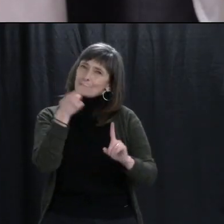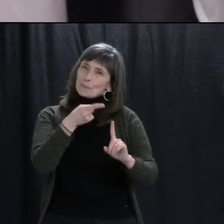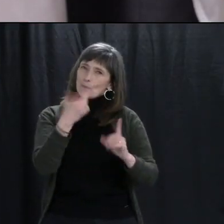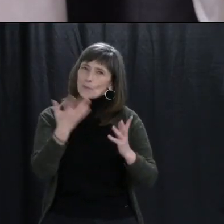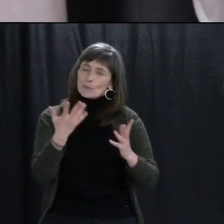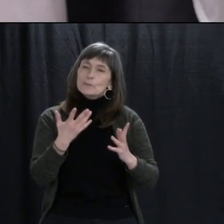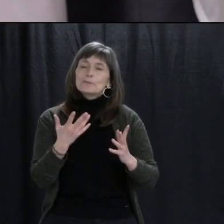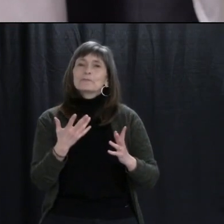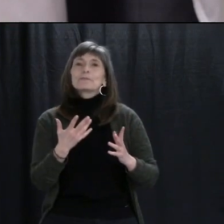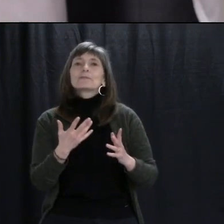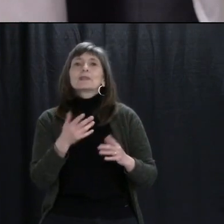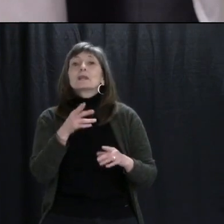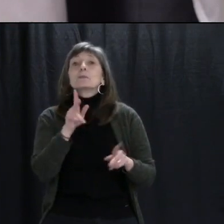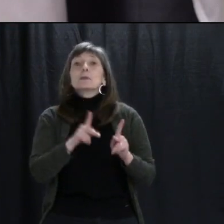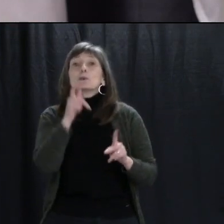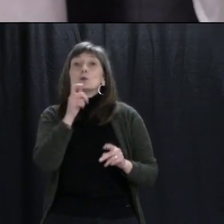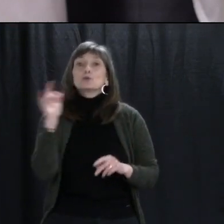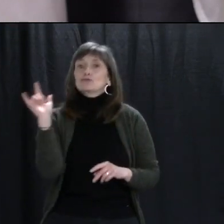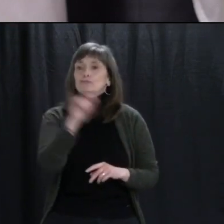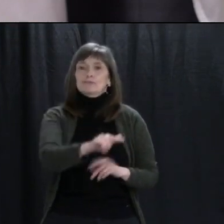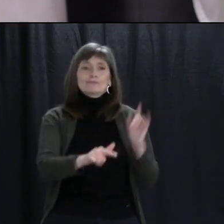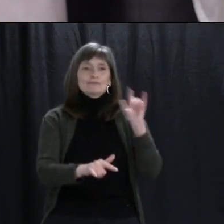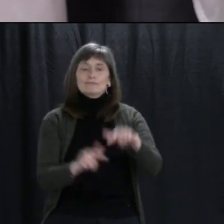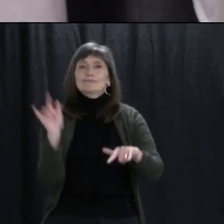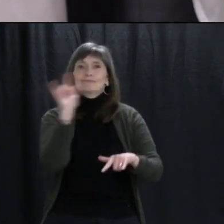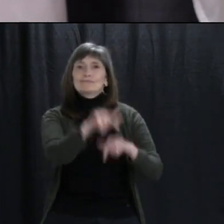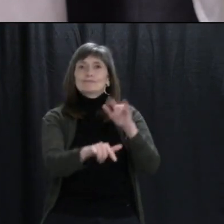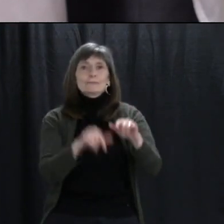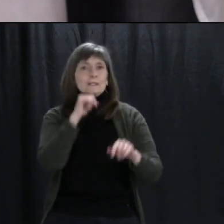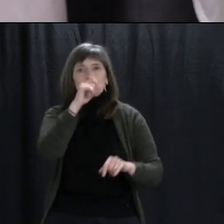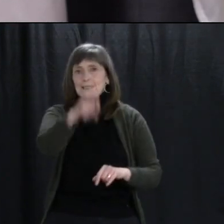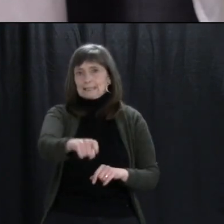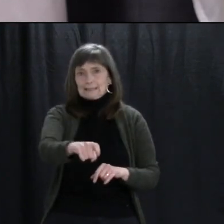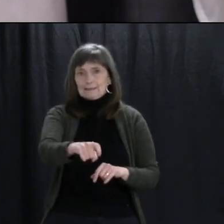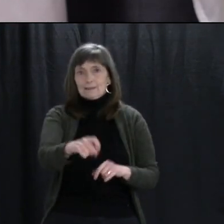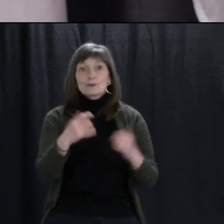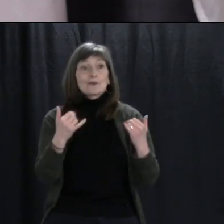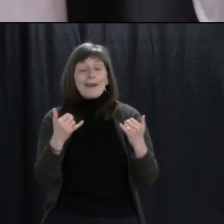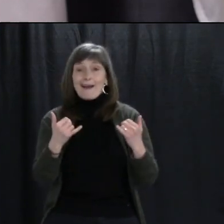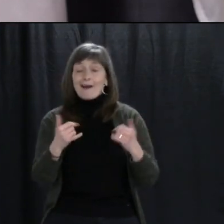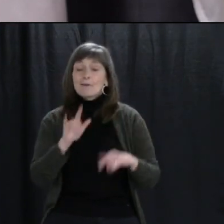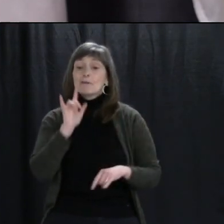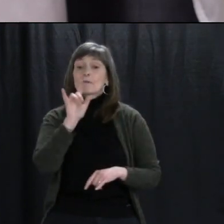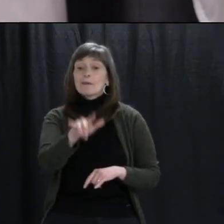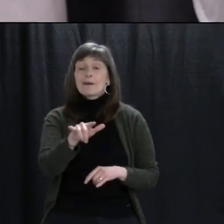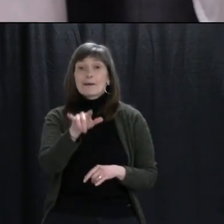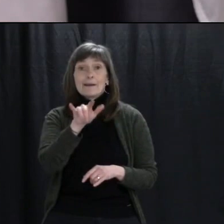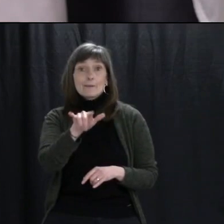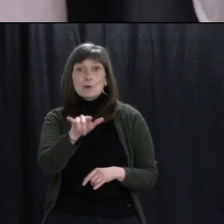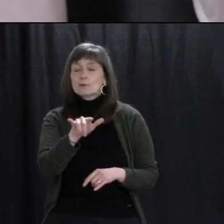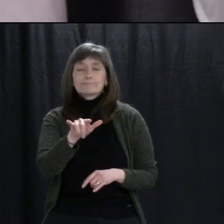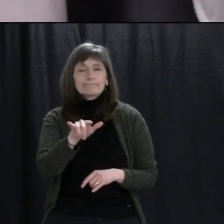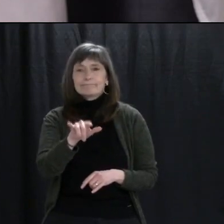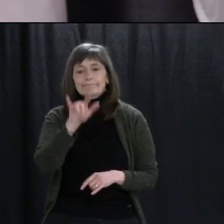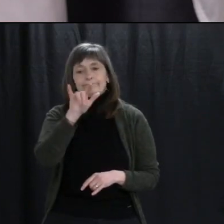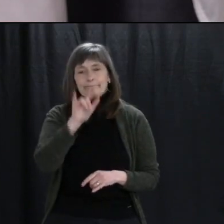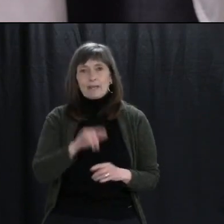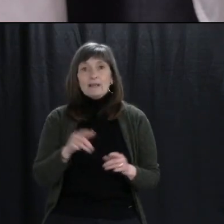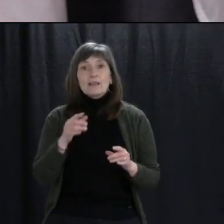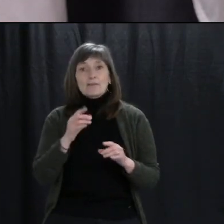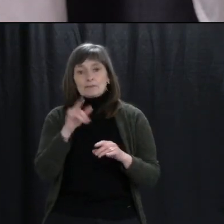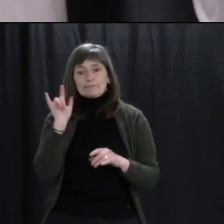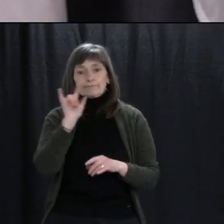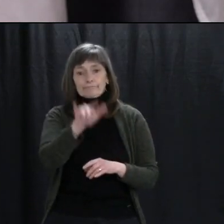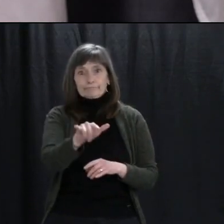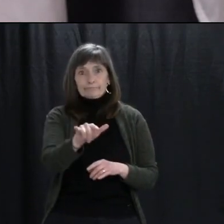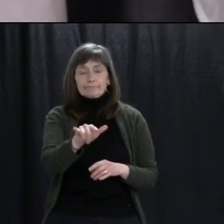As you know, we've taken those charters that they're not going through the airport anymore. what they do is you're picked up on the tarmac with chartered buses,